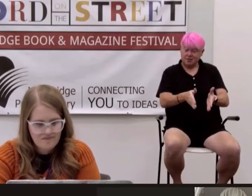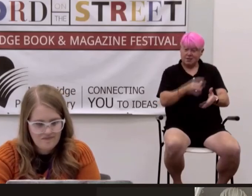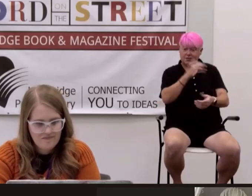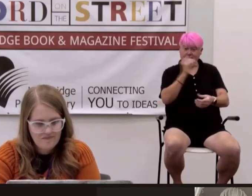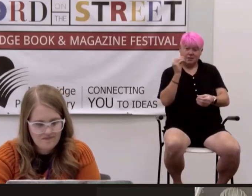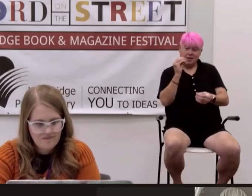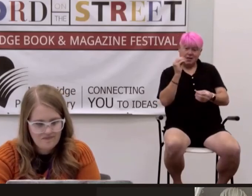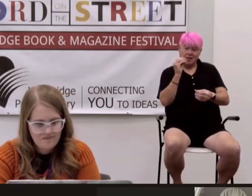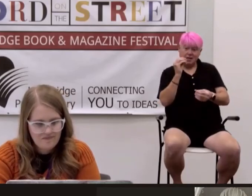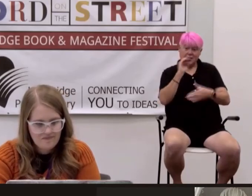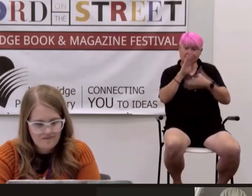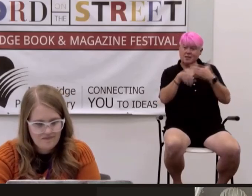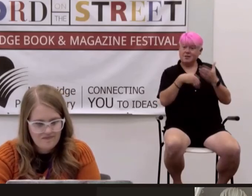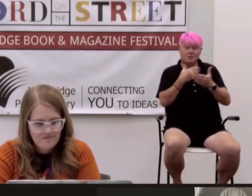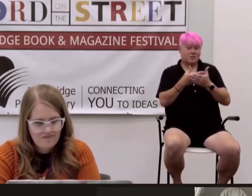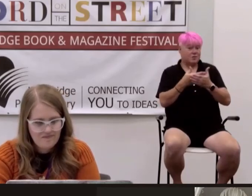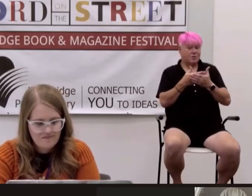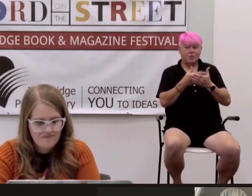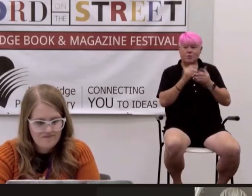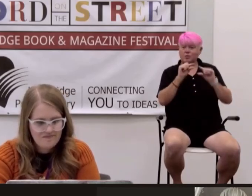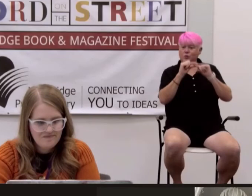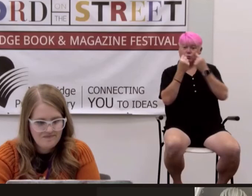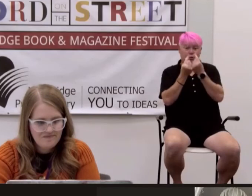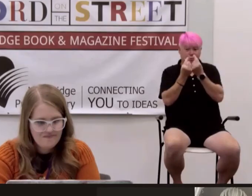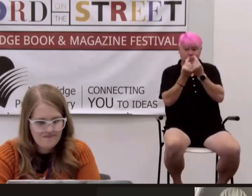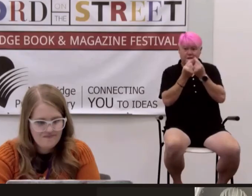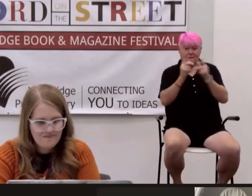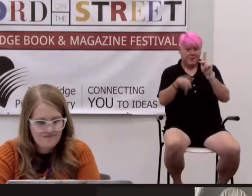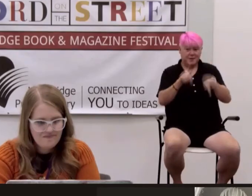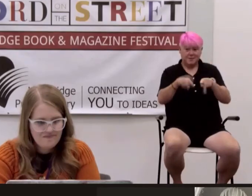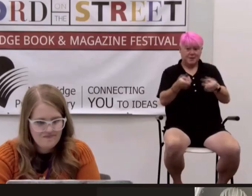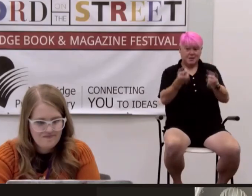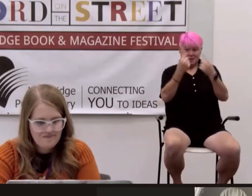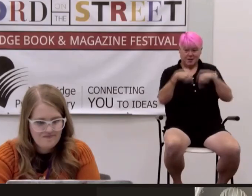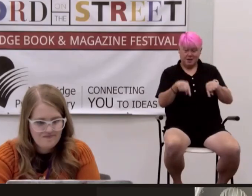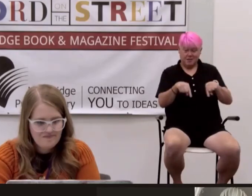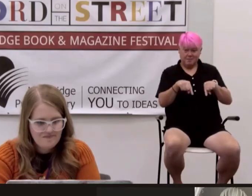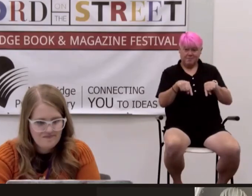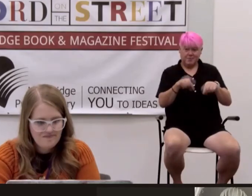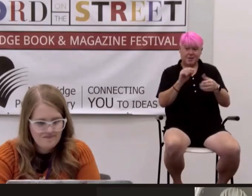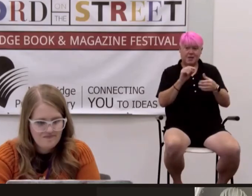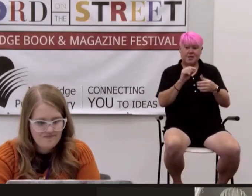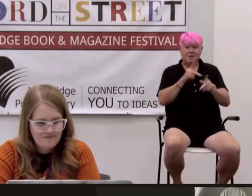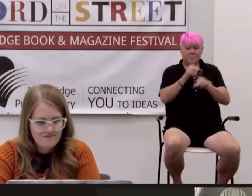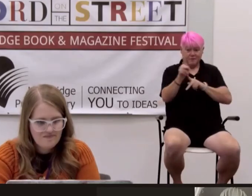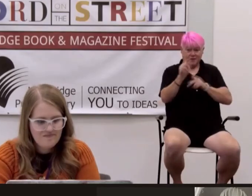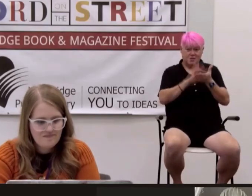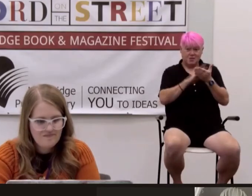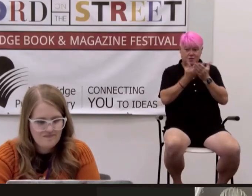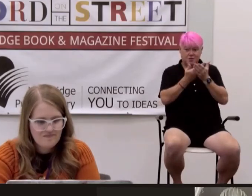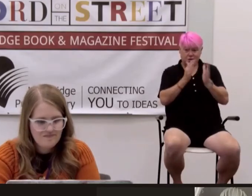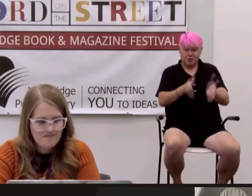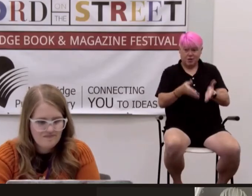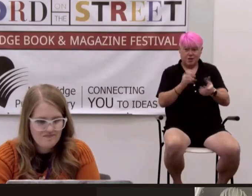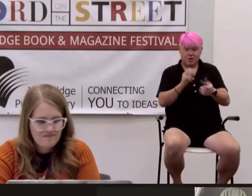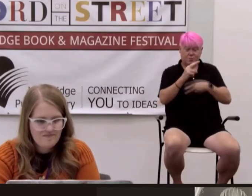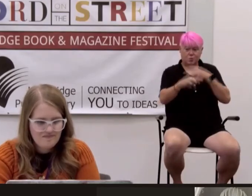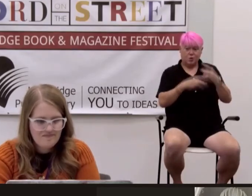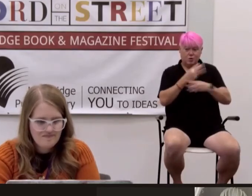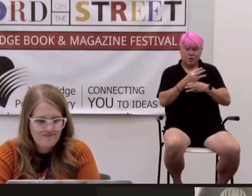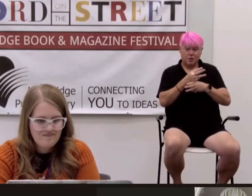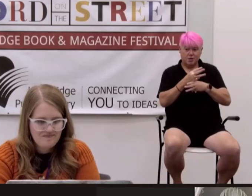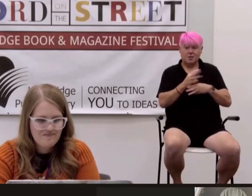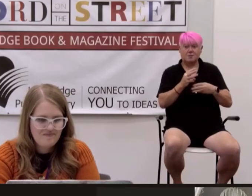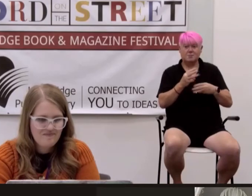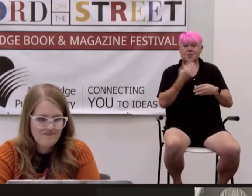this whole great group of people coming up now in the professional cooking world that's just going to revolutionize Canadian cooking,